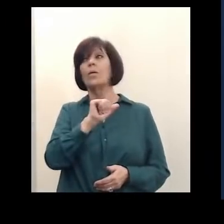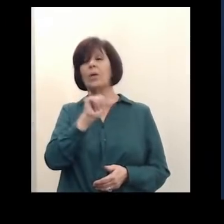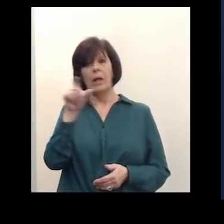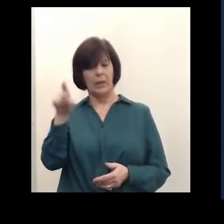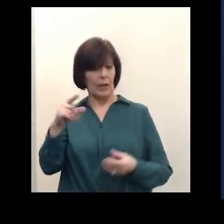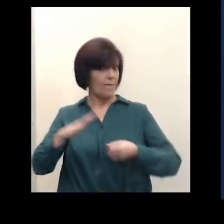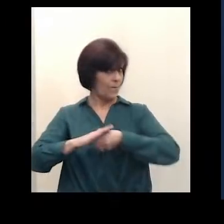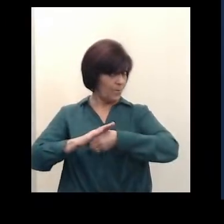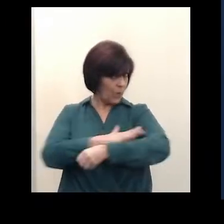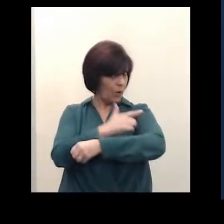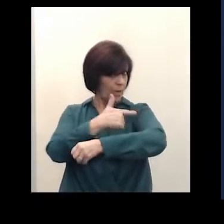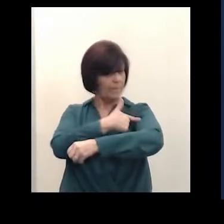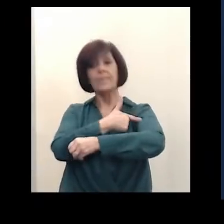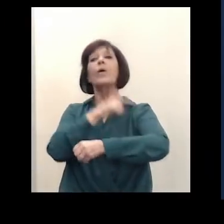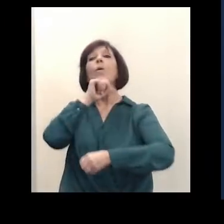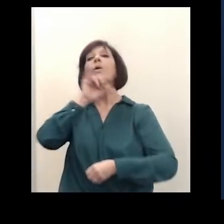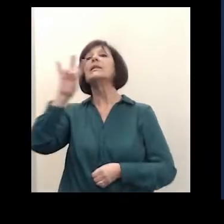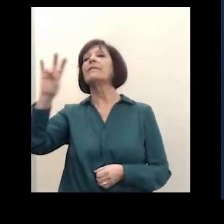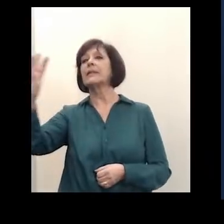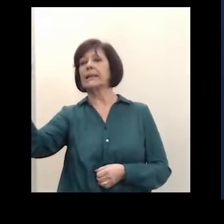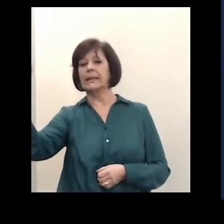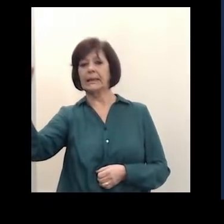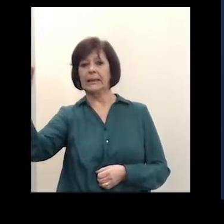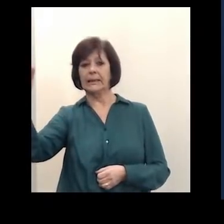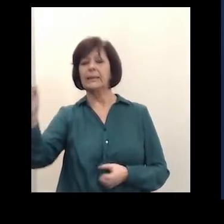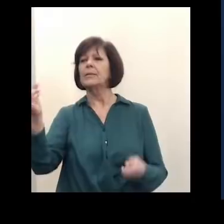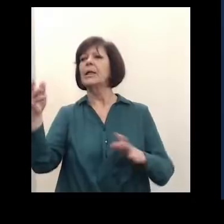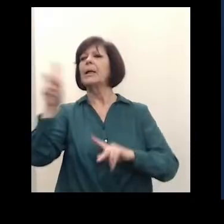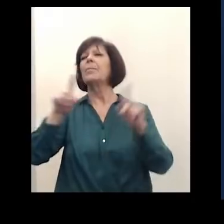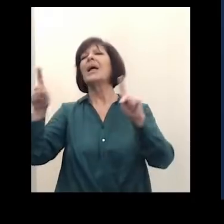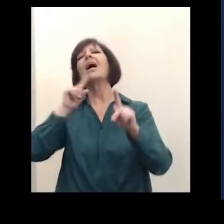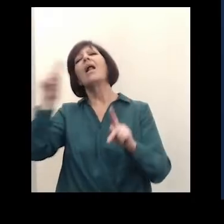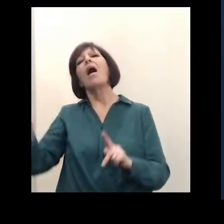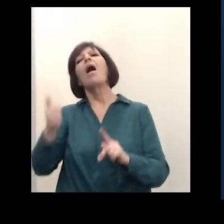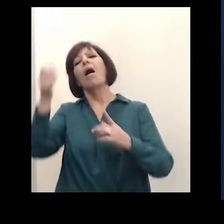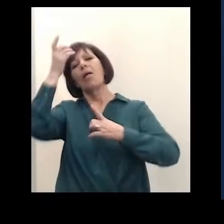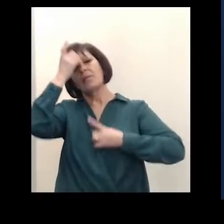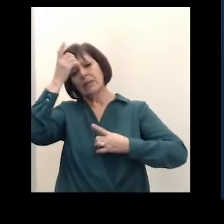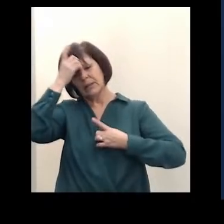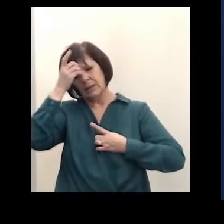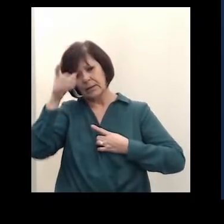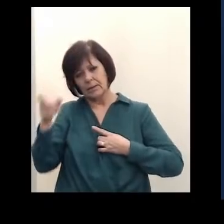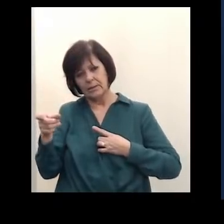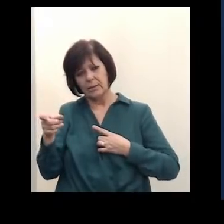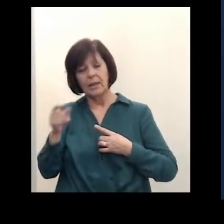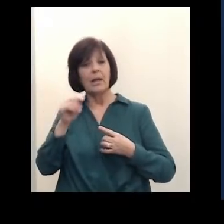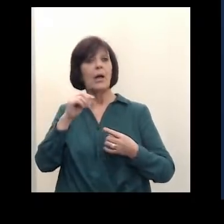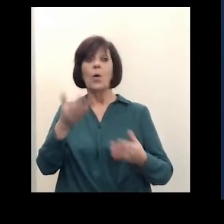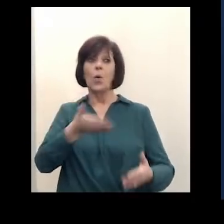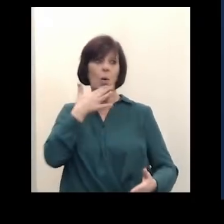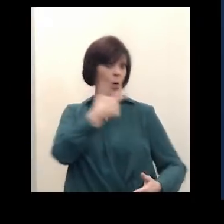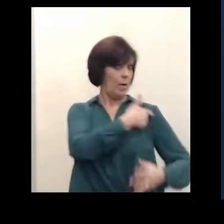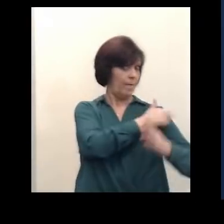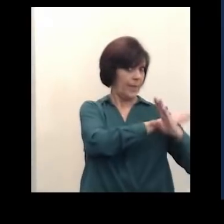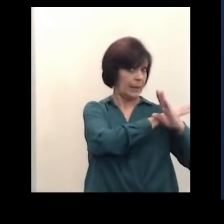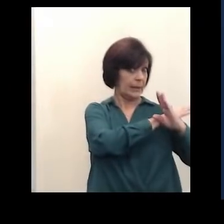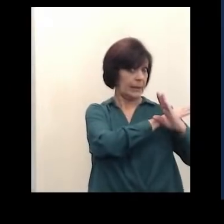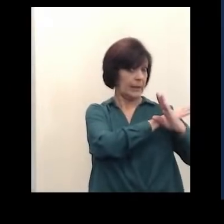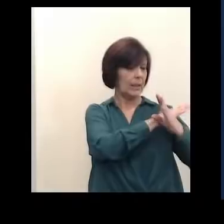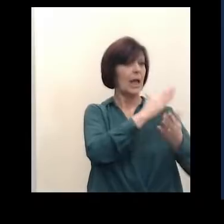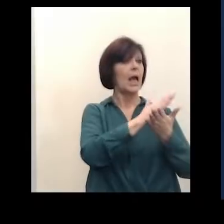was 76. Many of these people have comorbidities. Not fully vaccinated, the average age